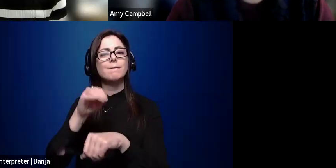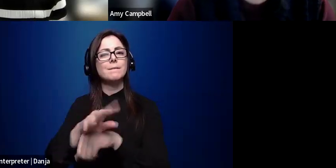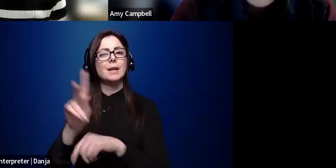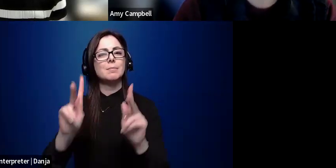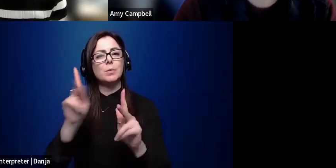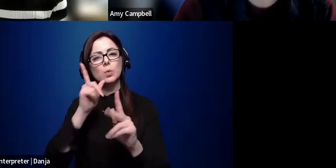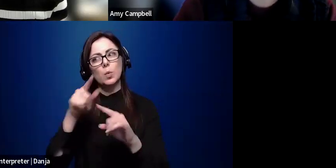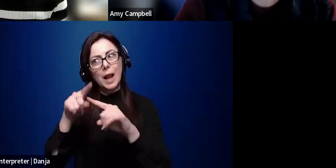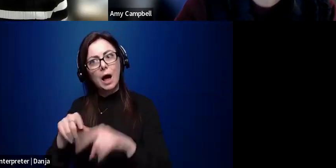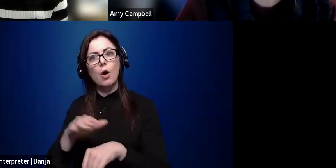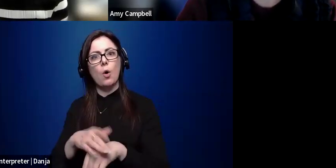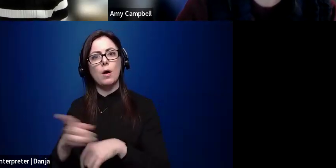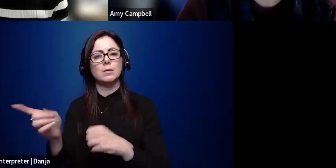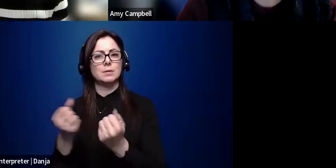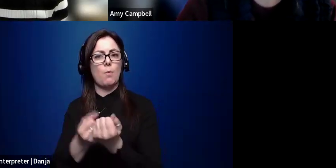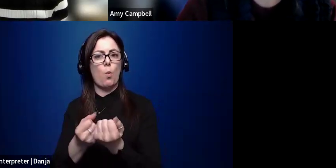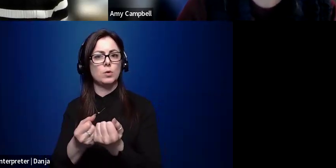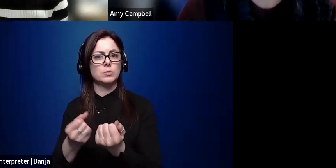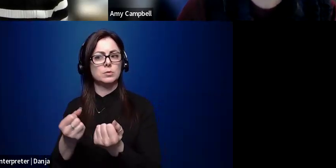who are relying on those supports?